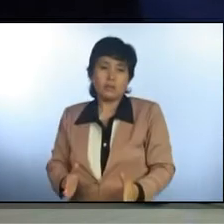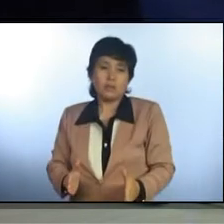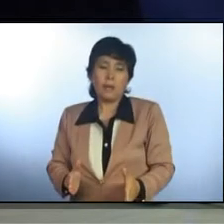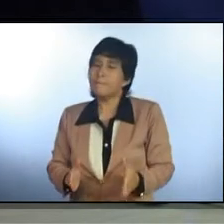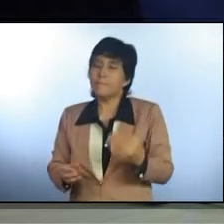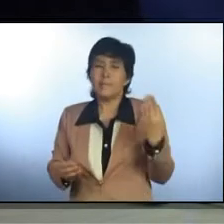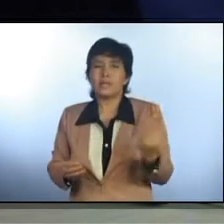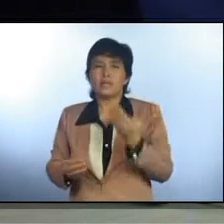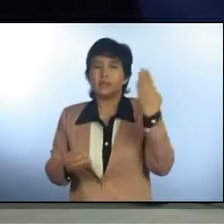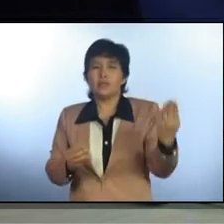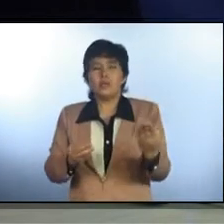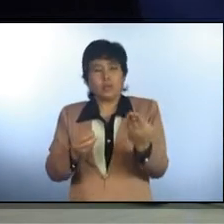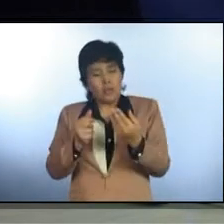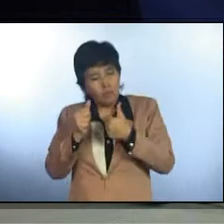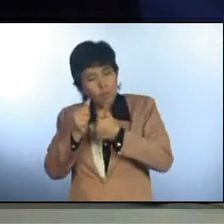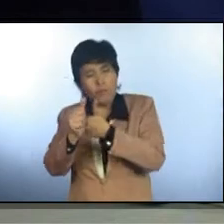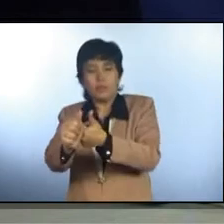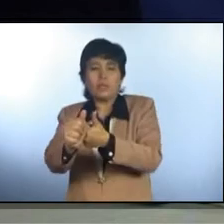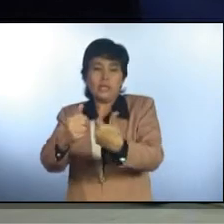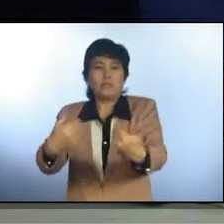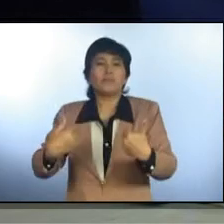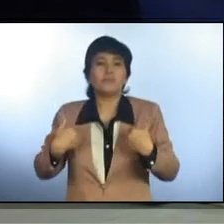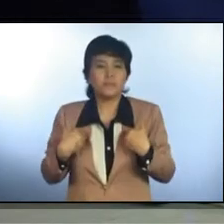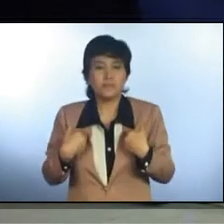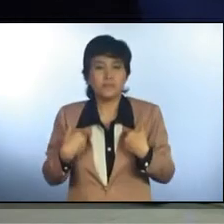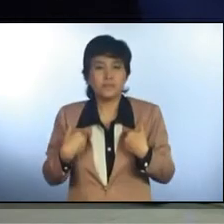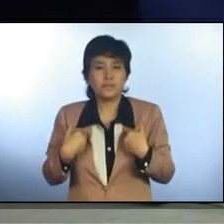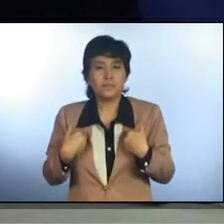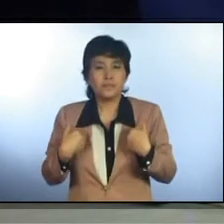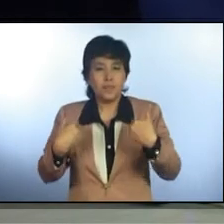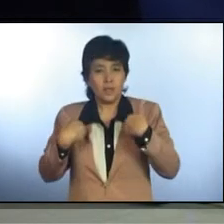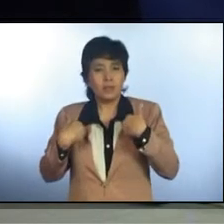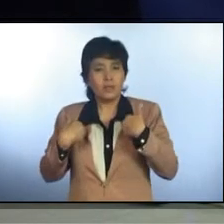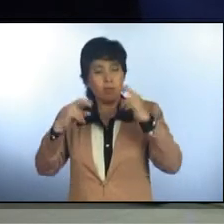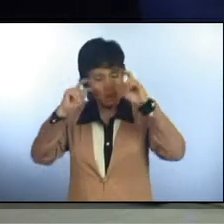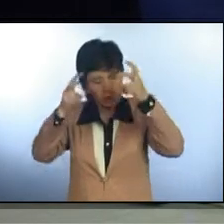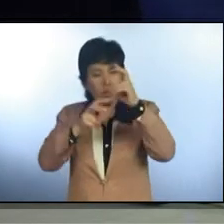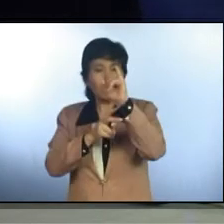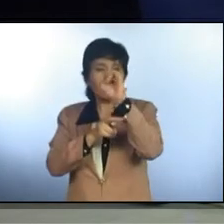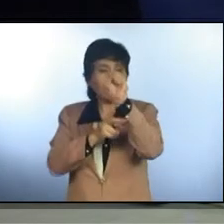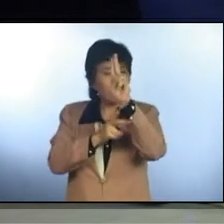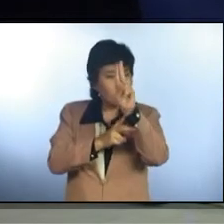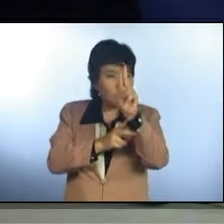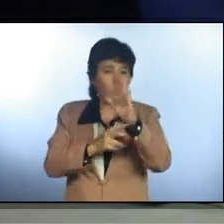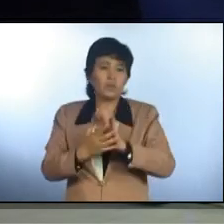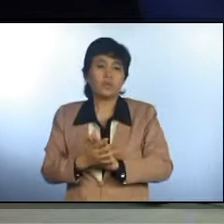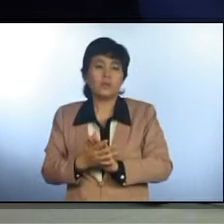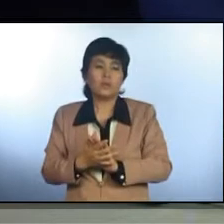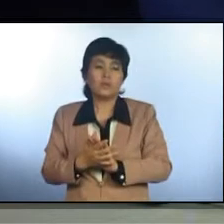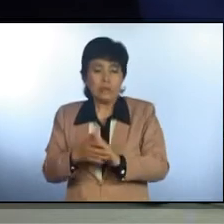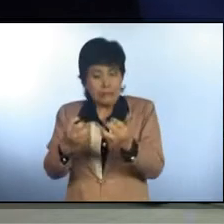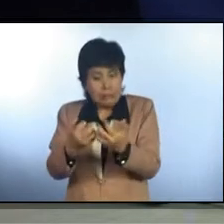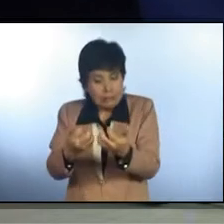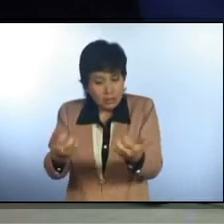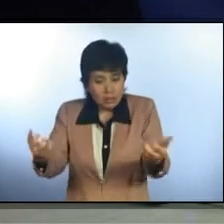mostly when they join the cult, it's when they have an issue. They were in a